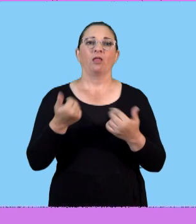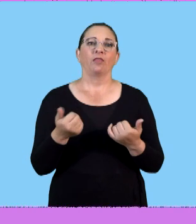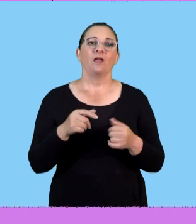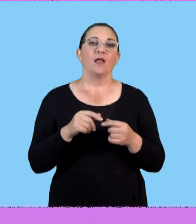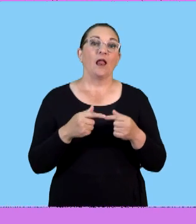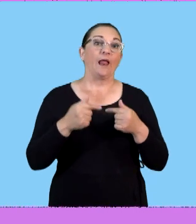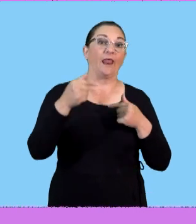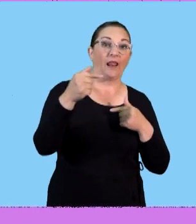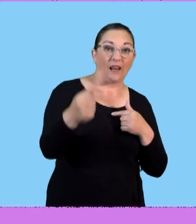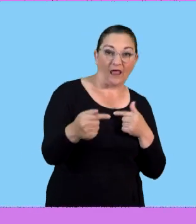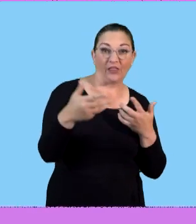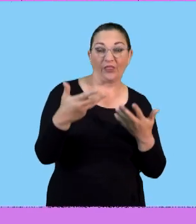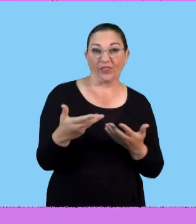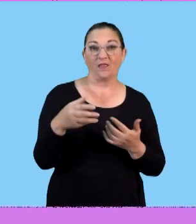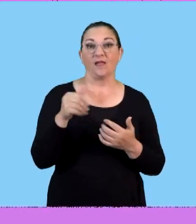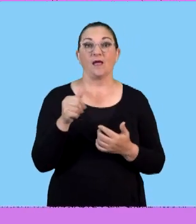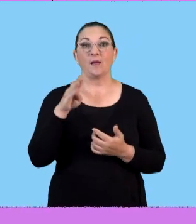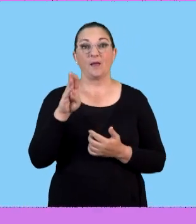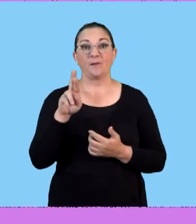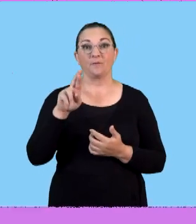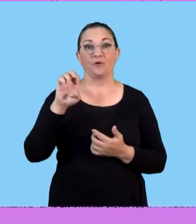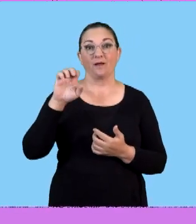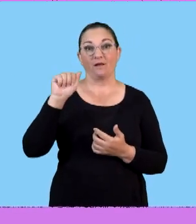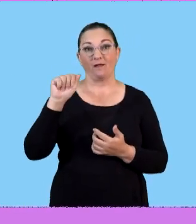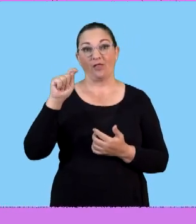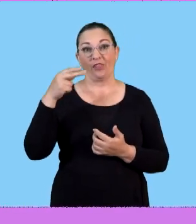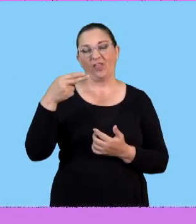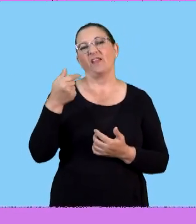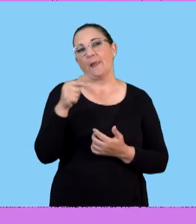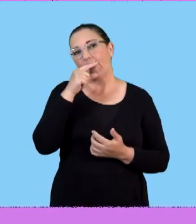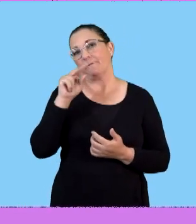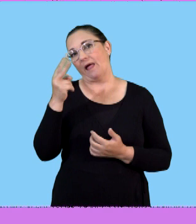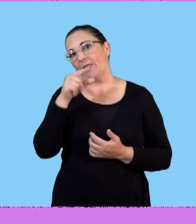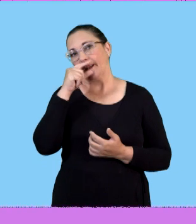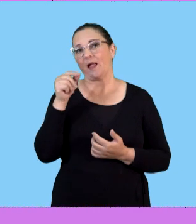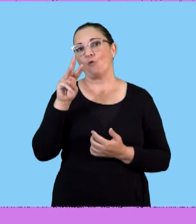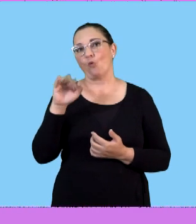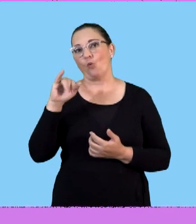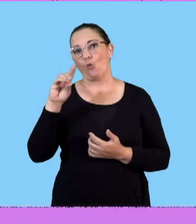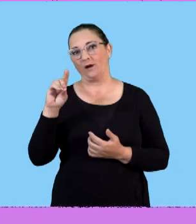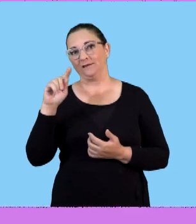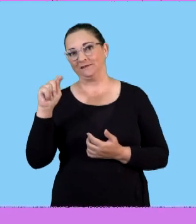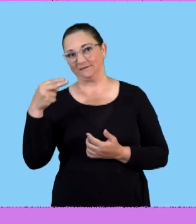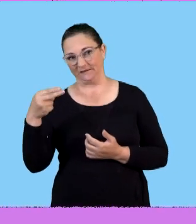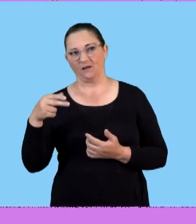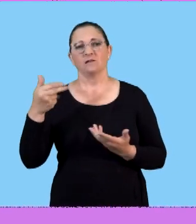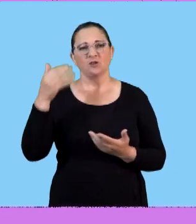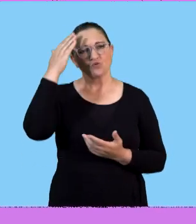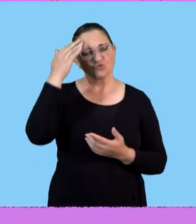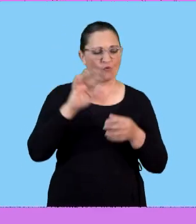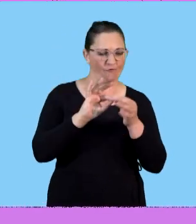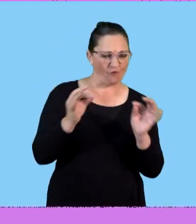between length and breadth, also referred to as width. You must also be able to use appropriate